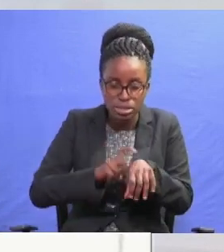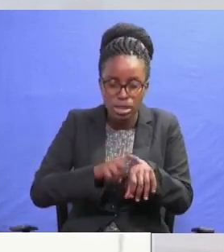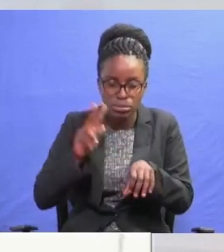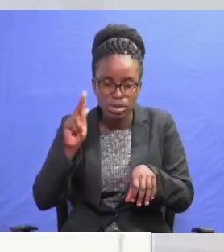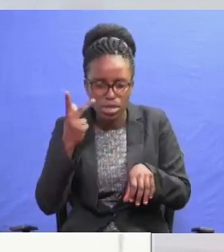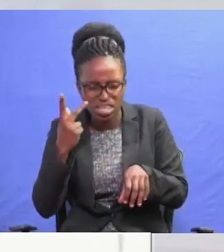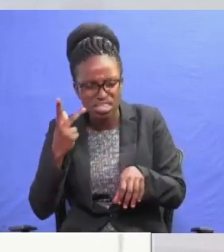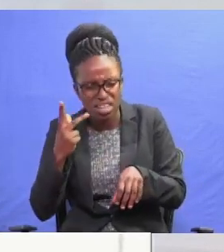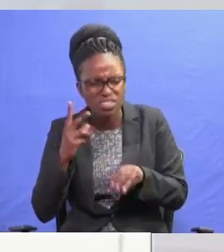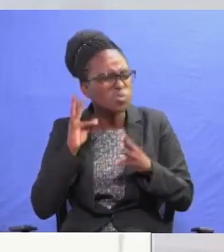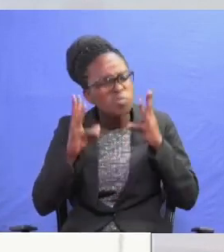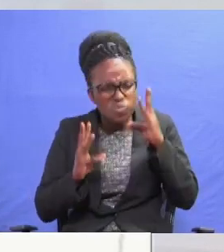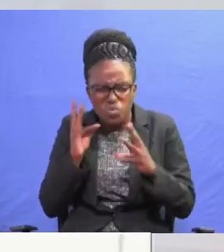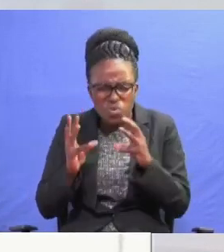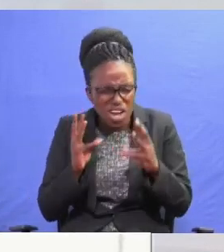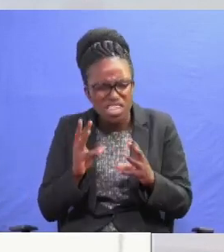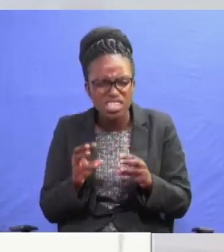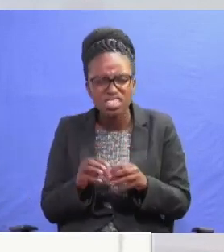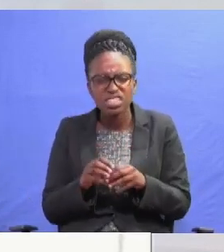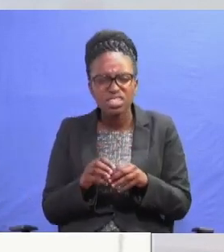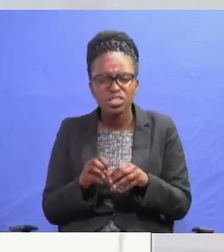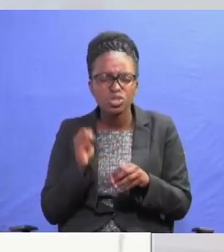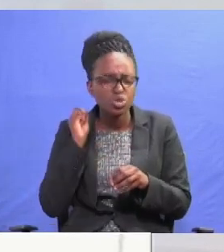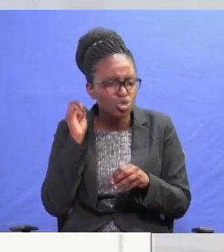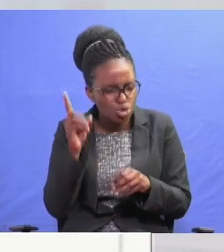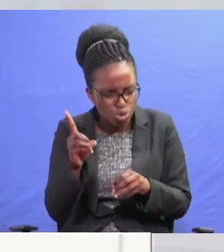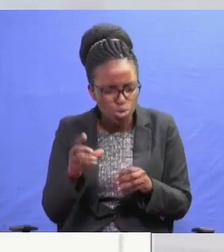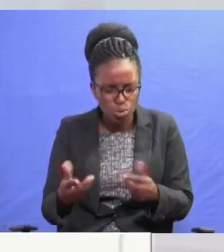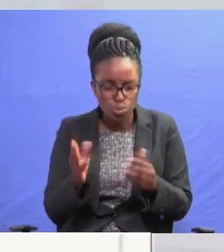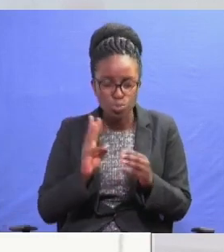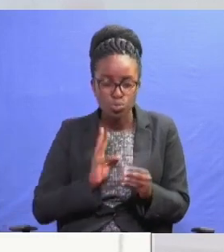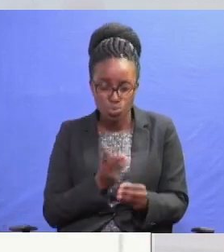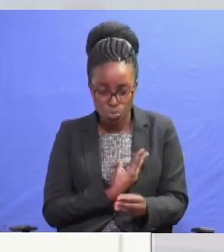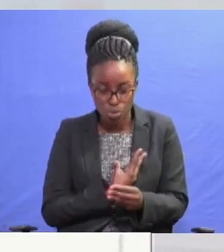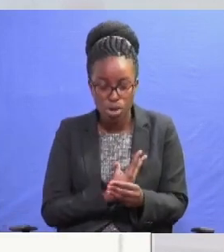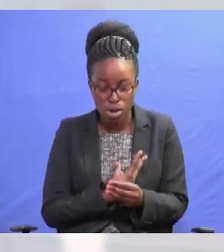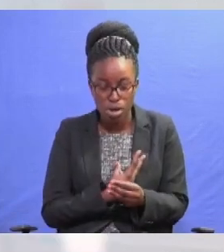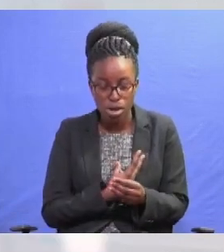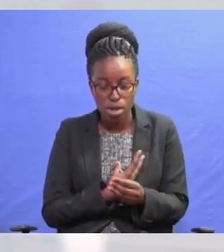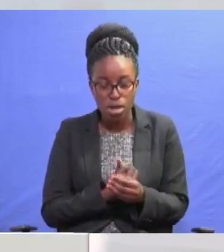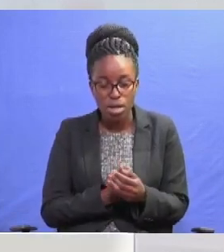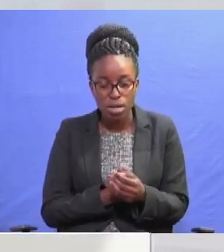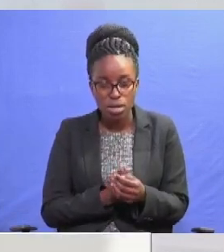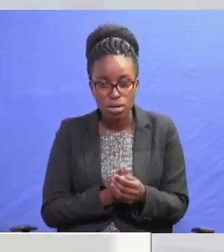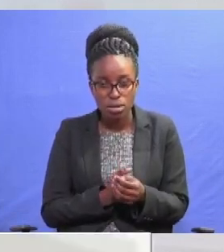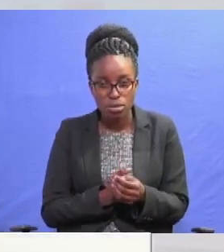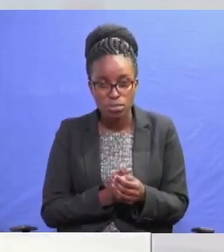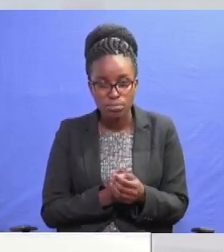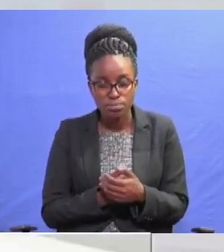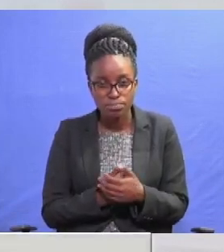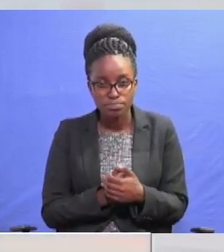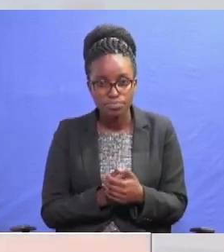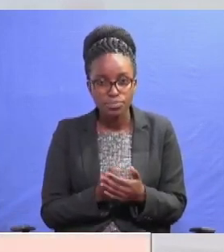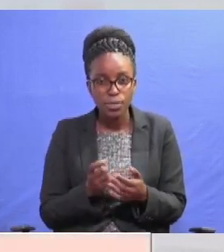future occurrence of things like this? Should we be worried of such incidents occurring over and over again, Prof?